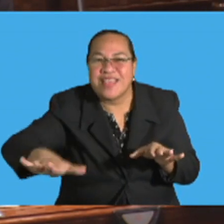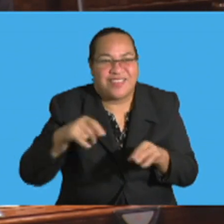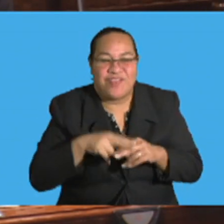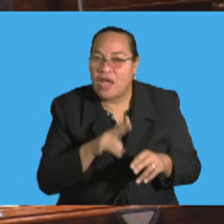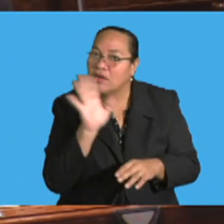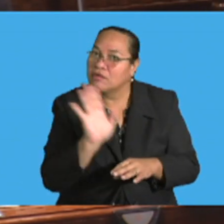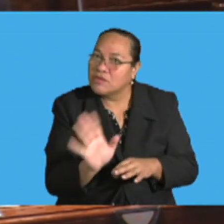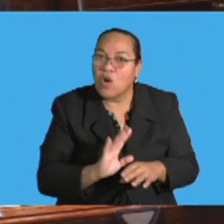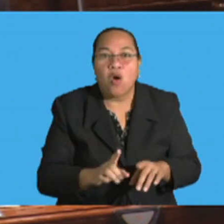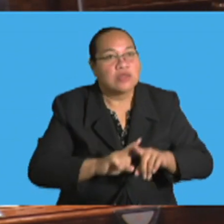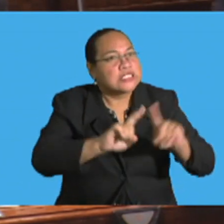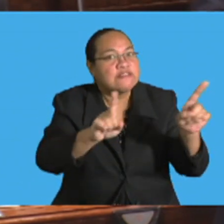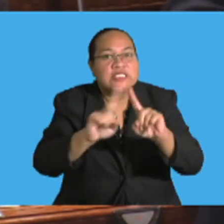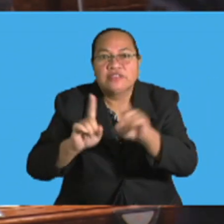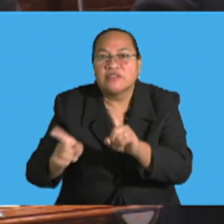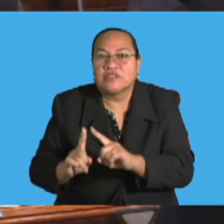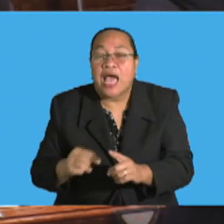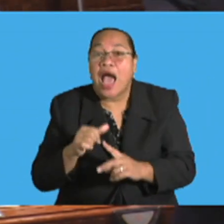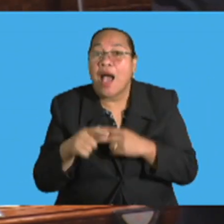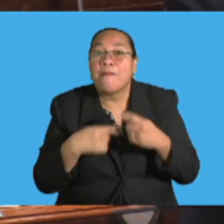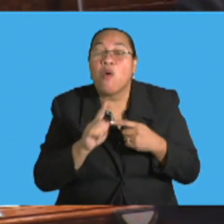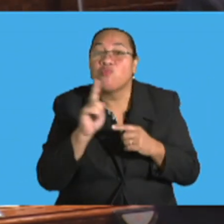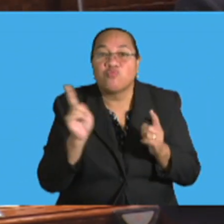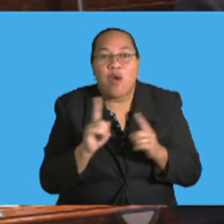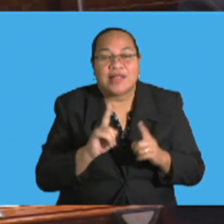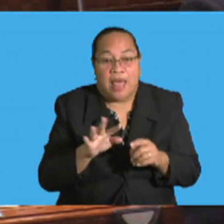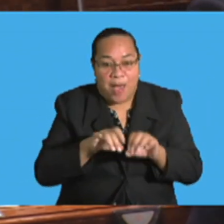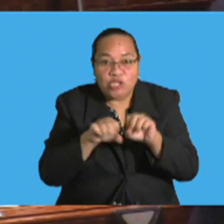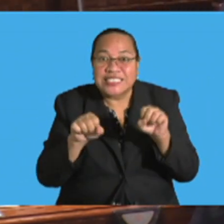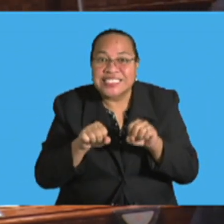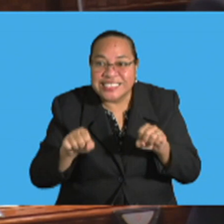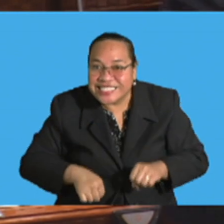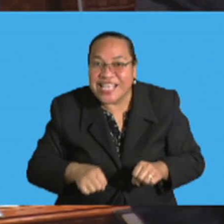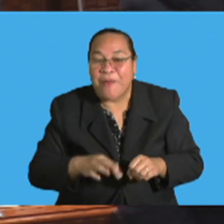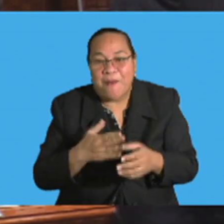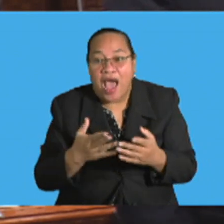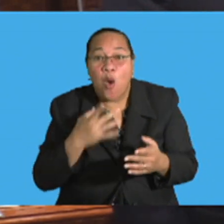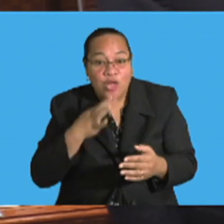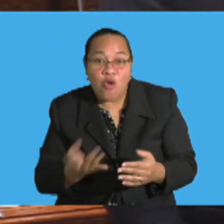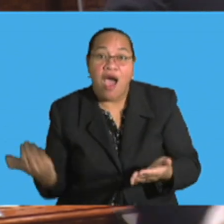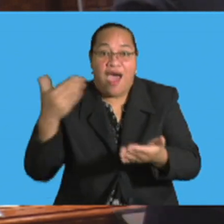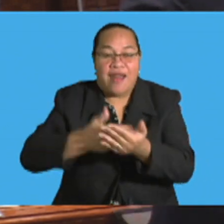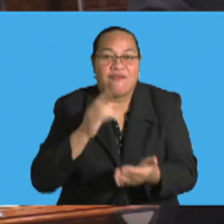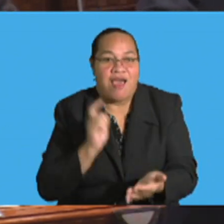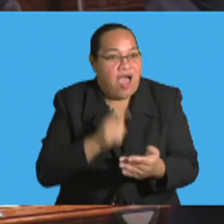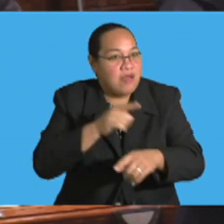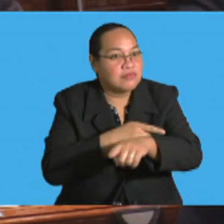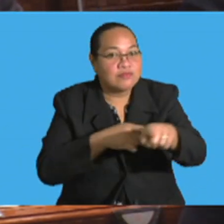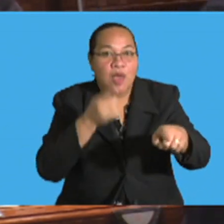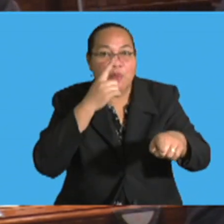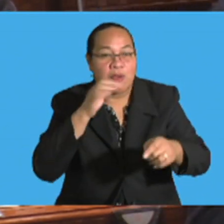not only about that, but it's also about the seamless system the moment you land in the airport. It's about having the